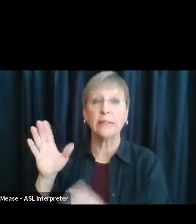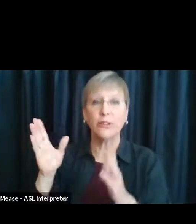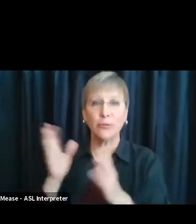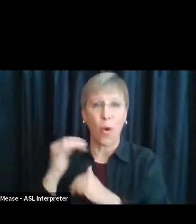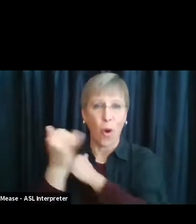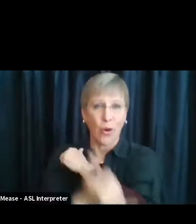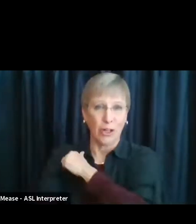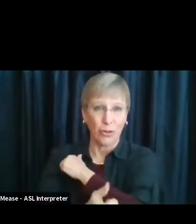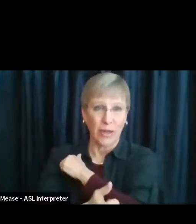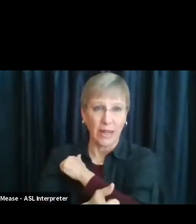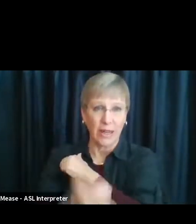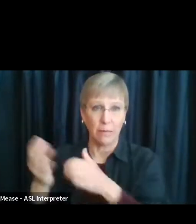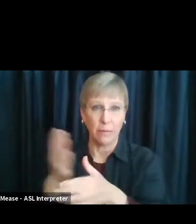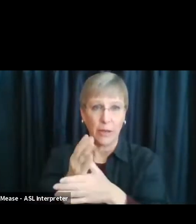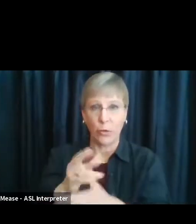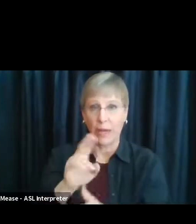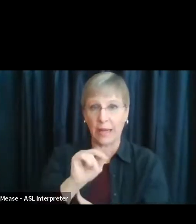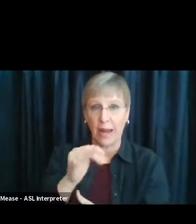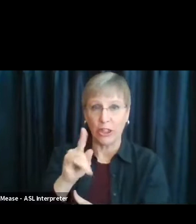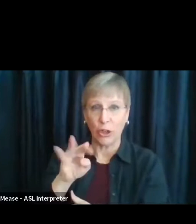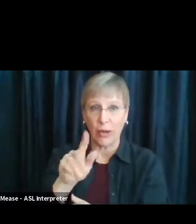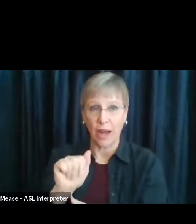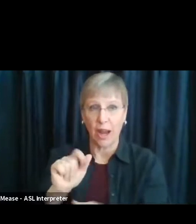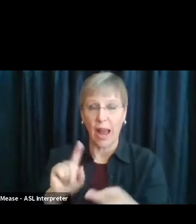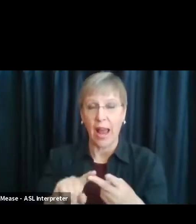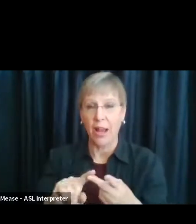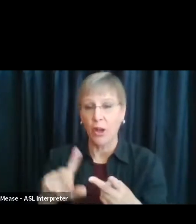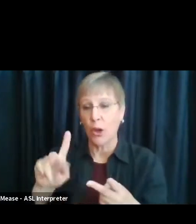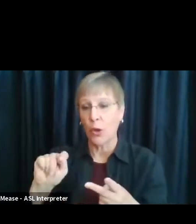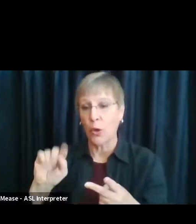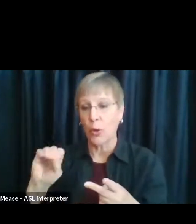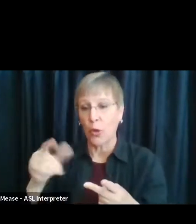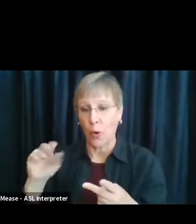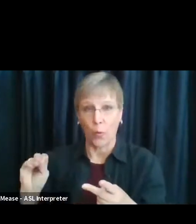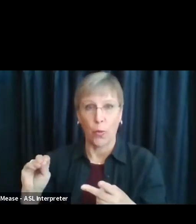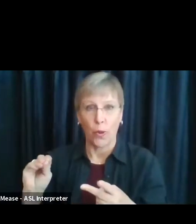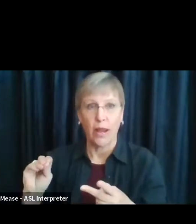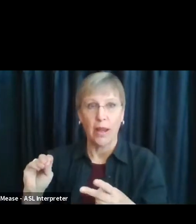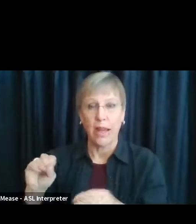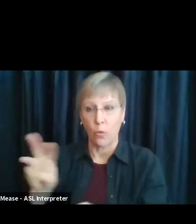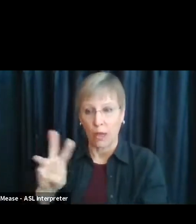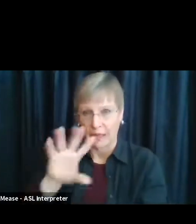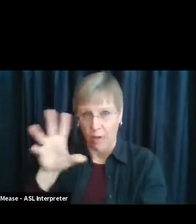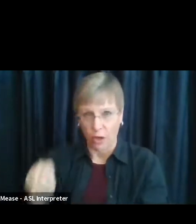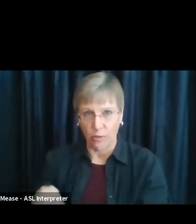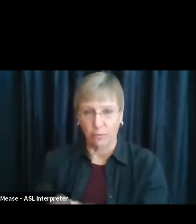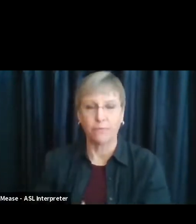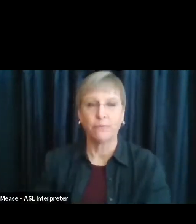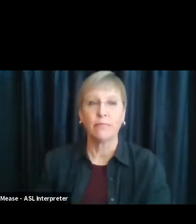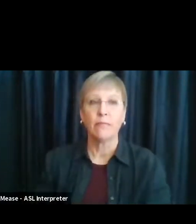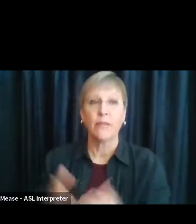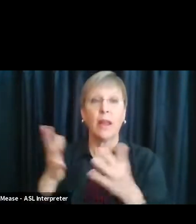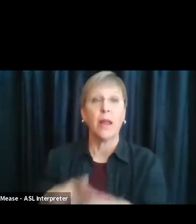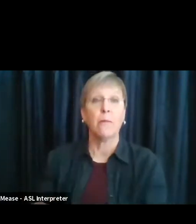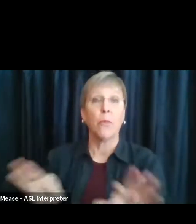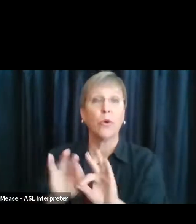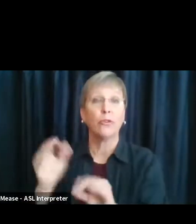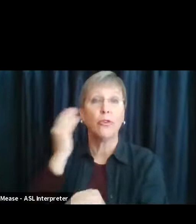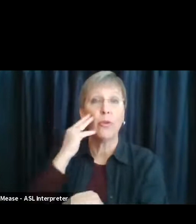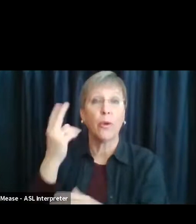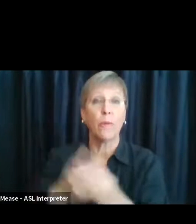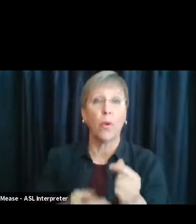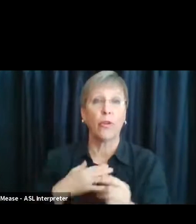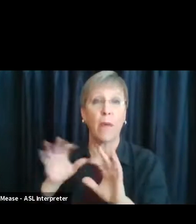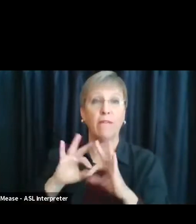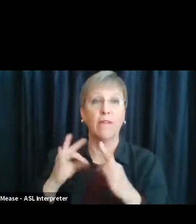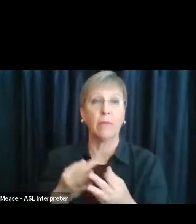country between Nigeria and Togo in Western Africa. It's important to know that both my